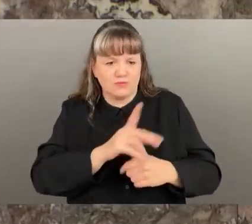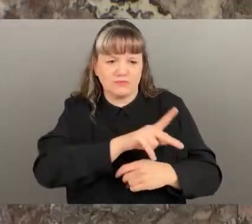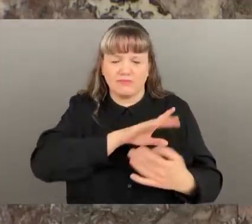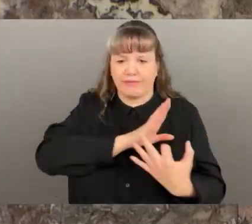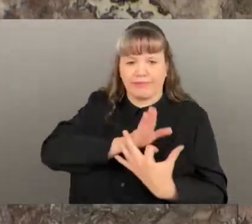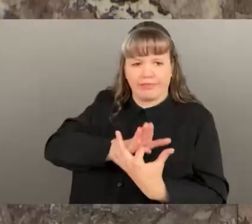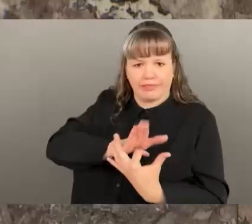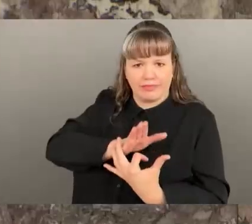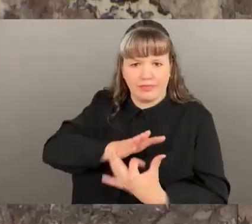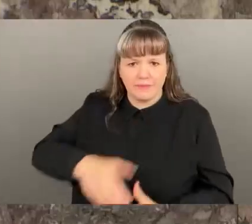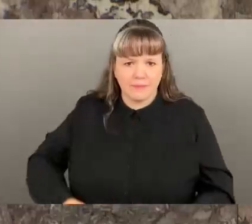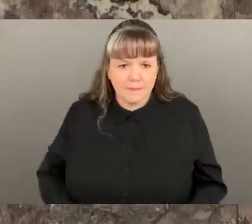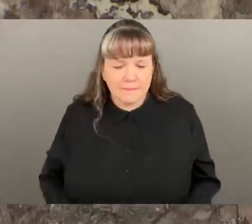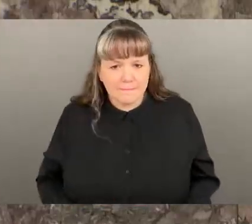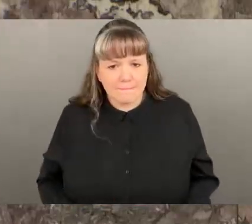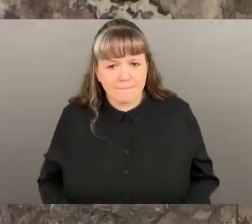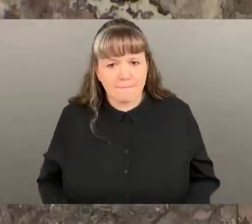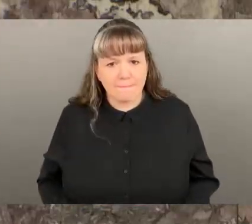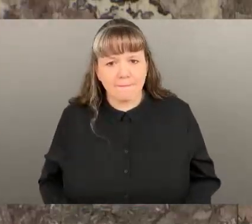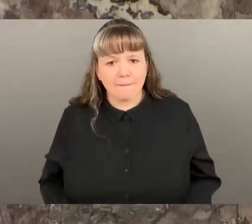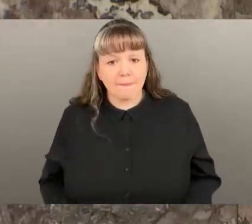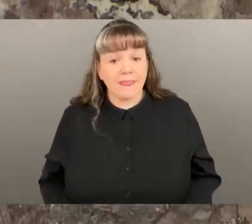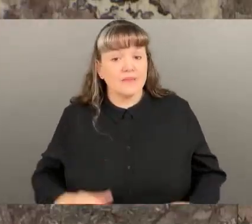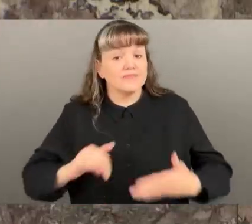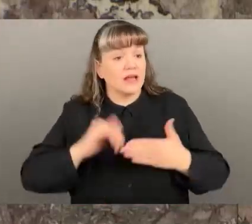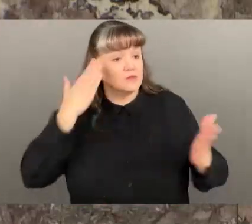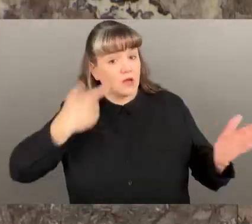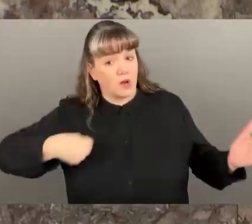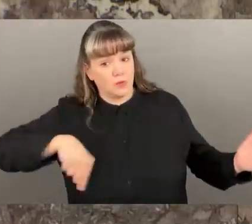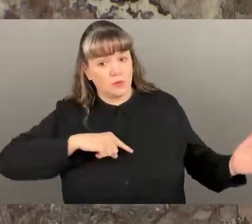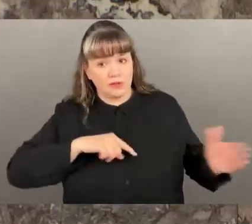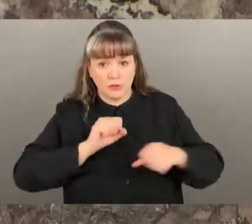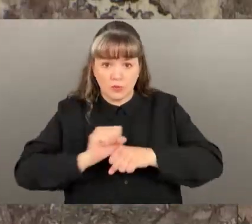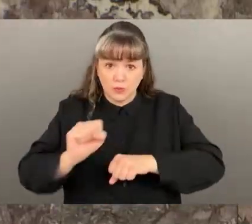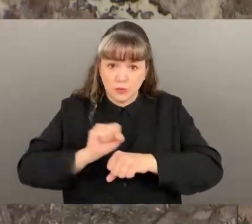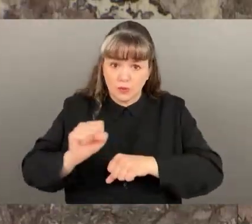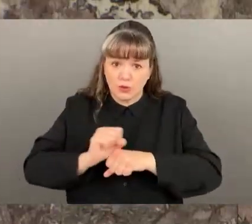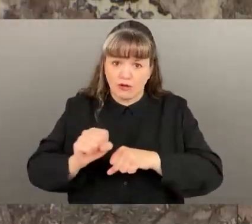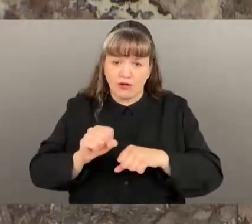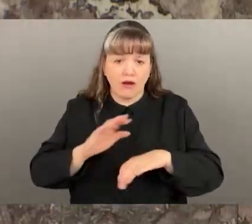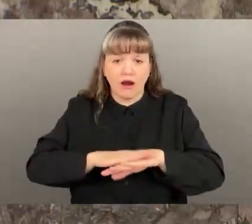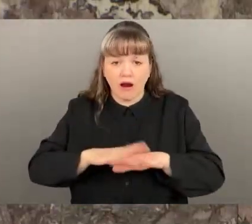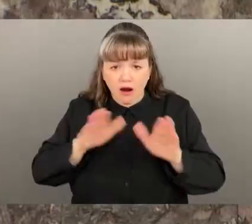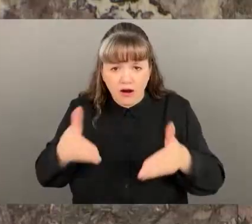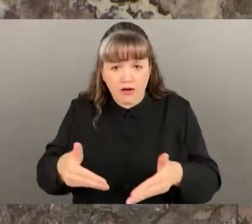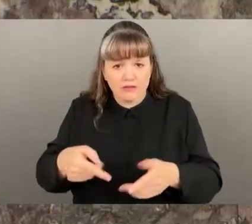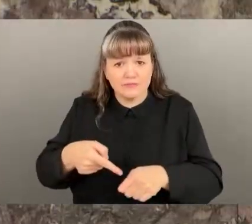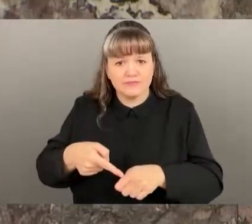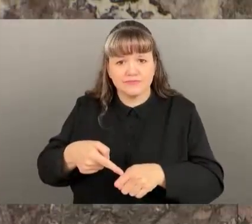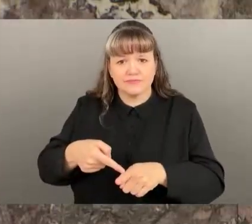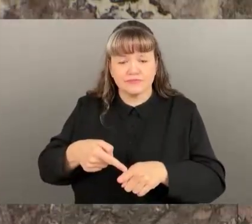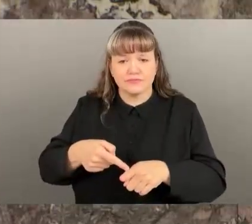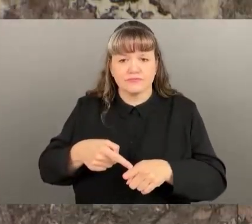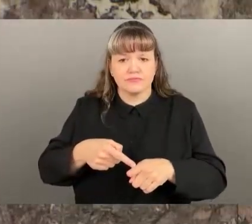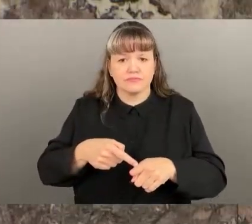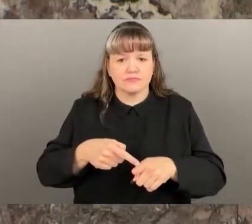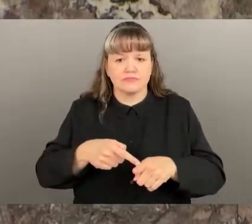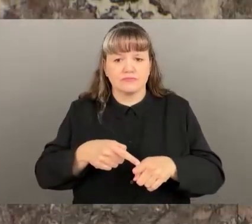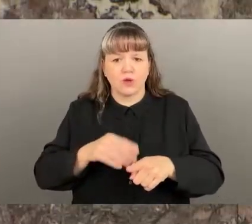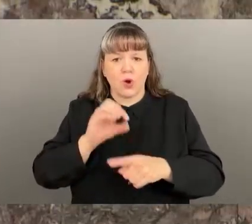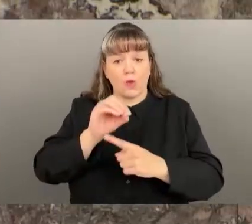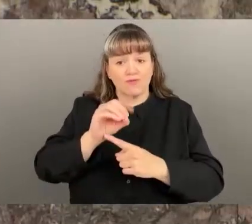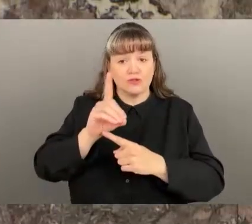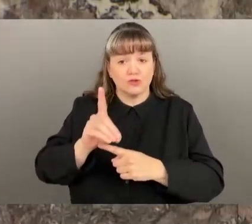that's why we're working to release overdose prevention services minimum service standards, to work with health authorities to ensure that there are places